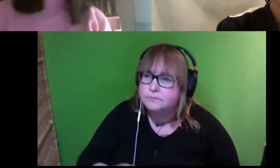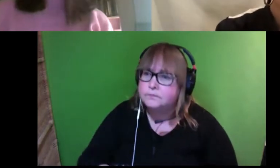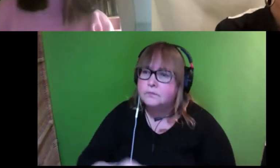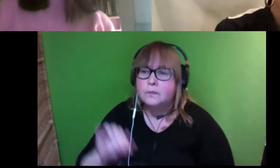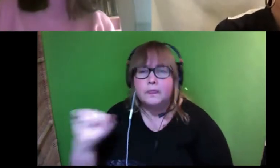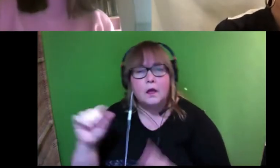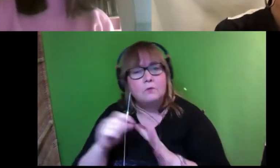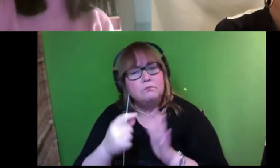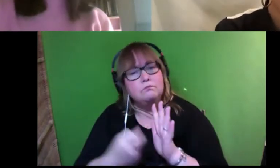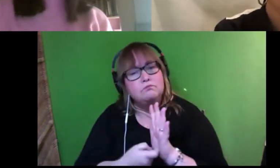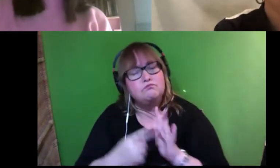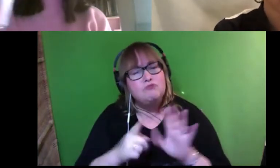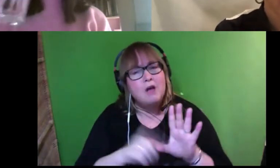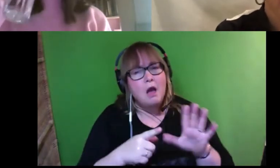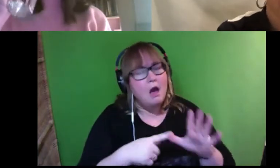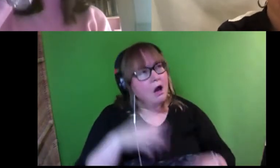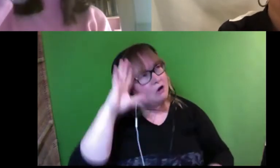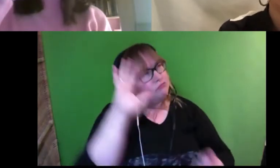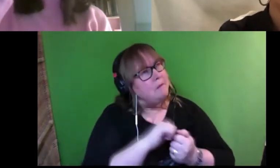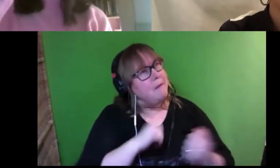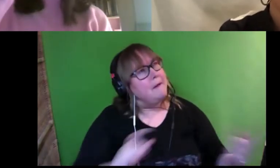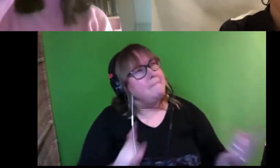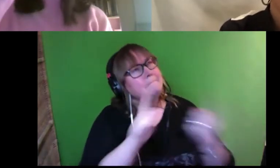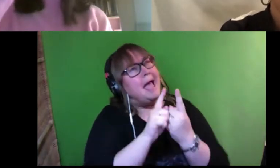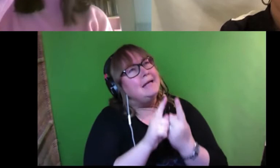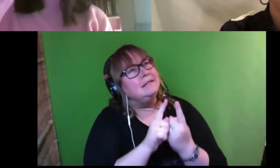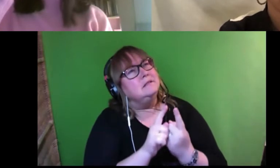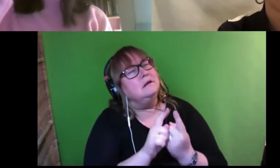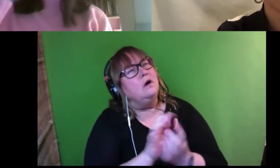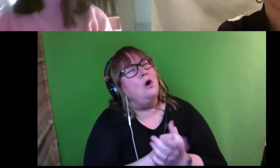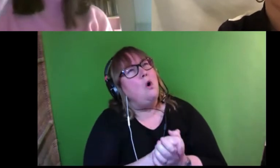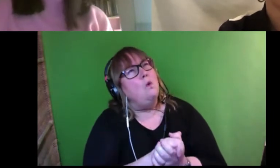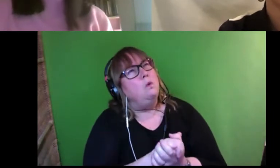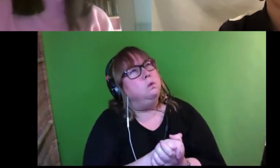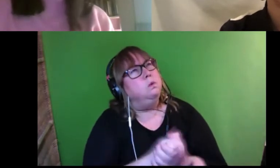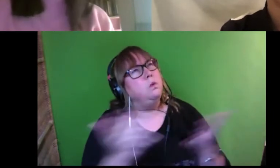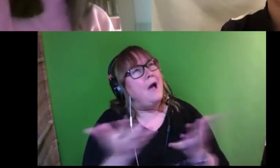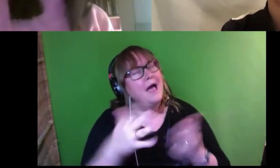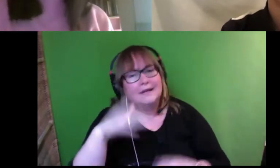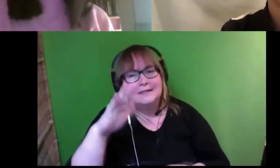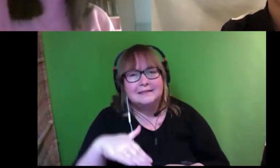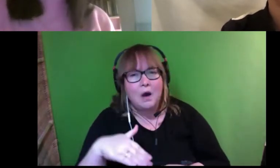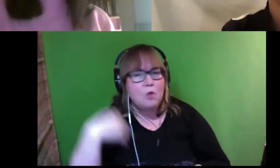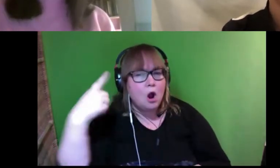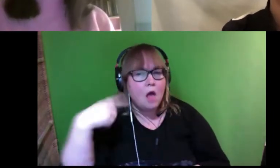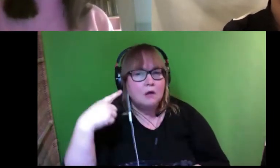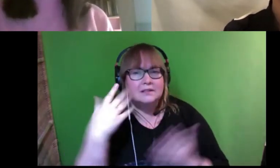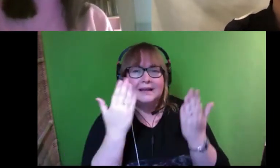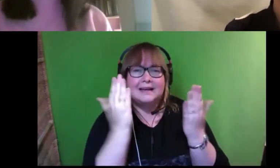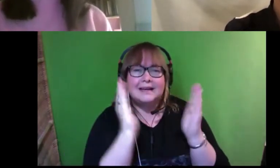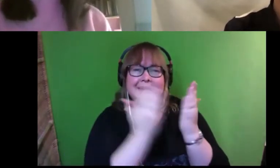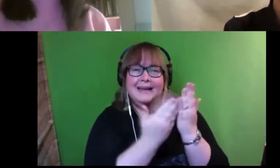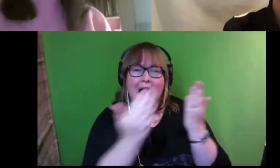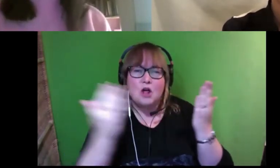back to the time that we first met, and it was in South London Galleries